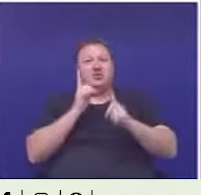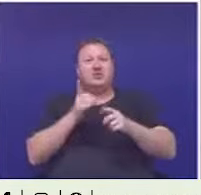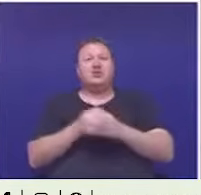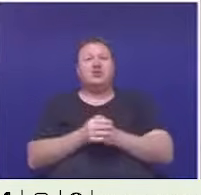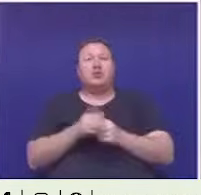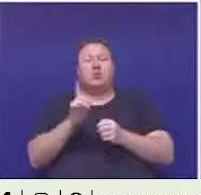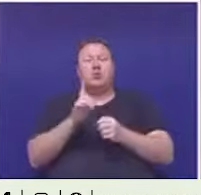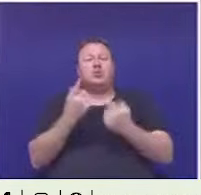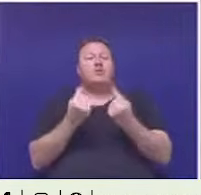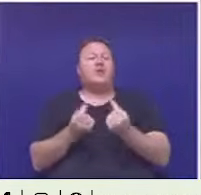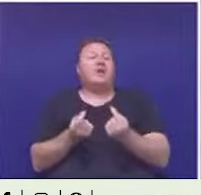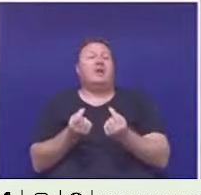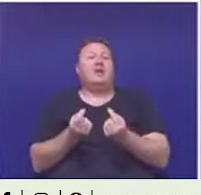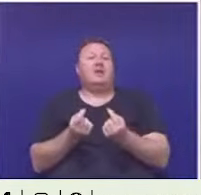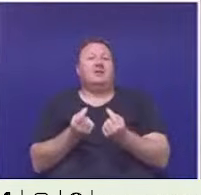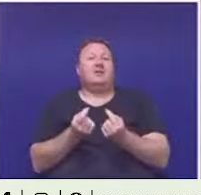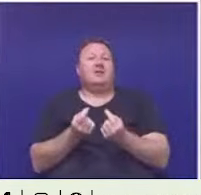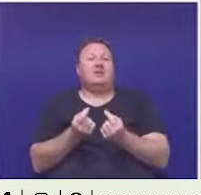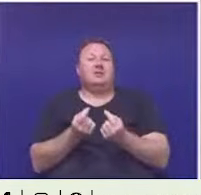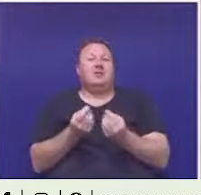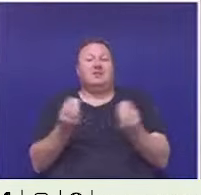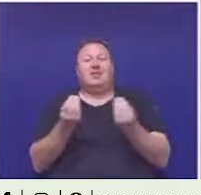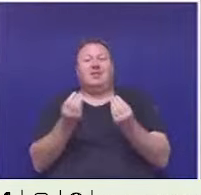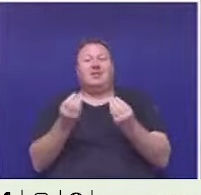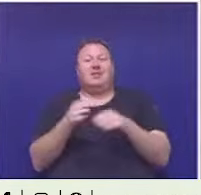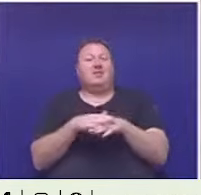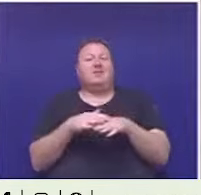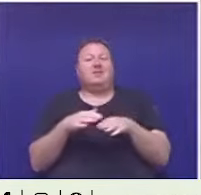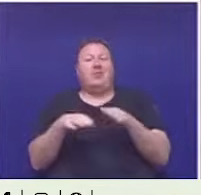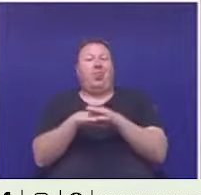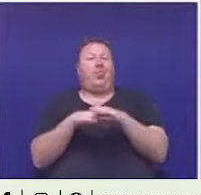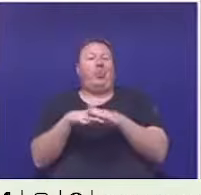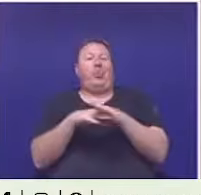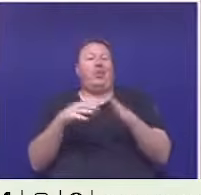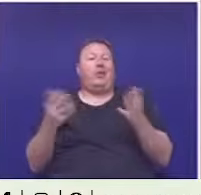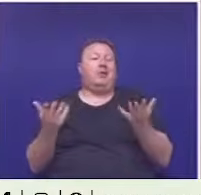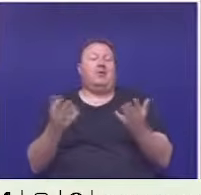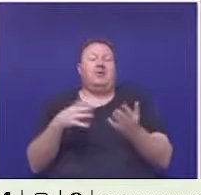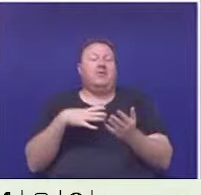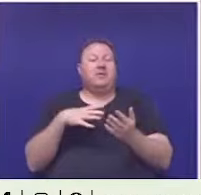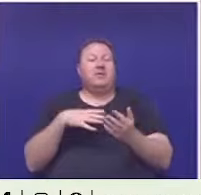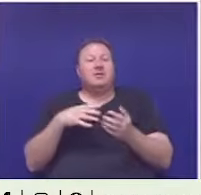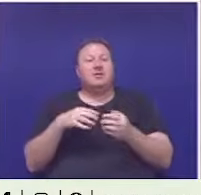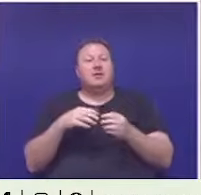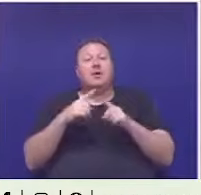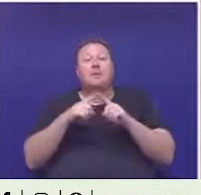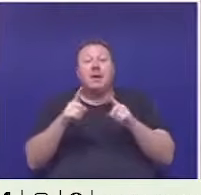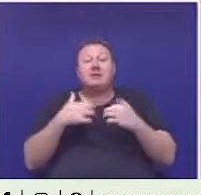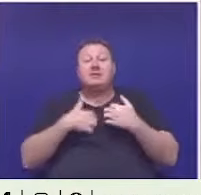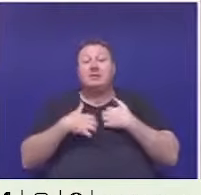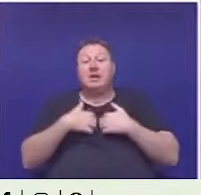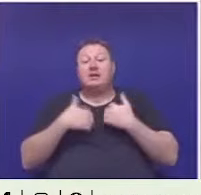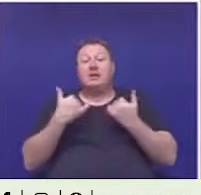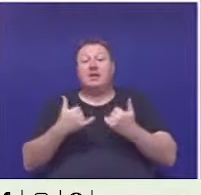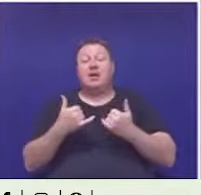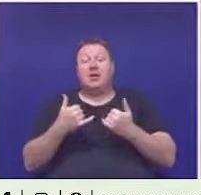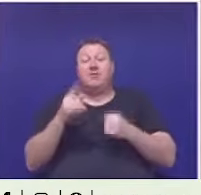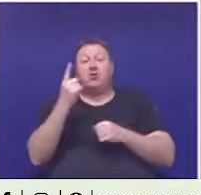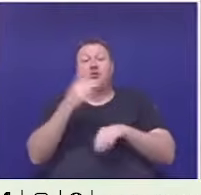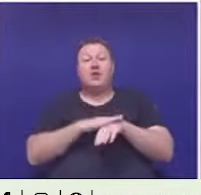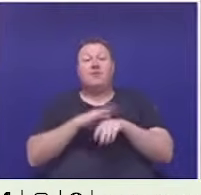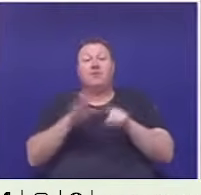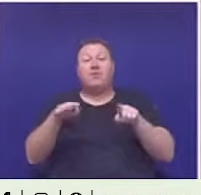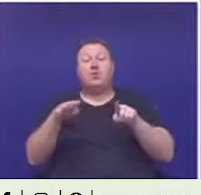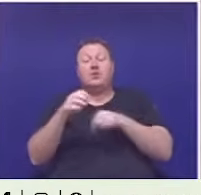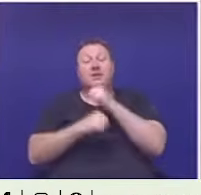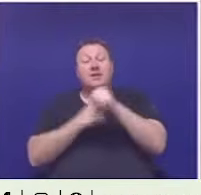what you've done is you've just done things at a surface level. What is exciting is that we are coming up for the first time in 14 years, we haven't